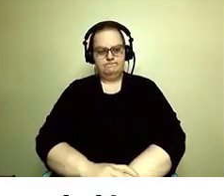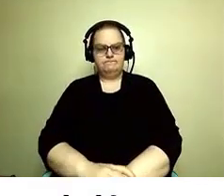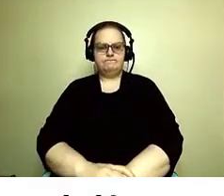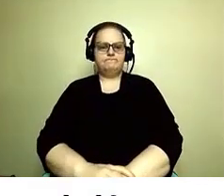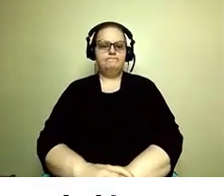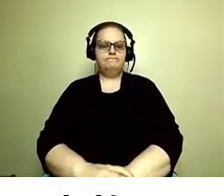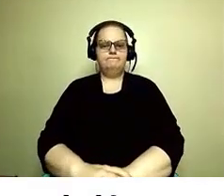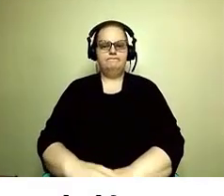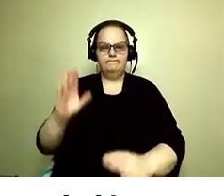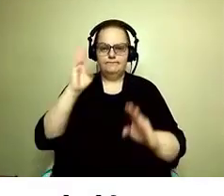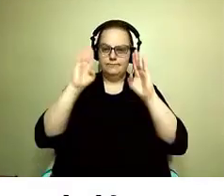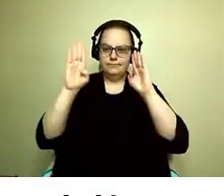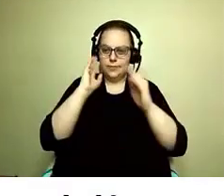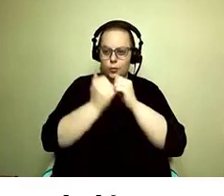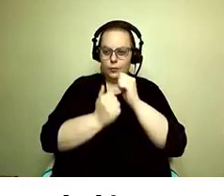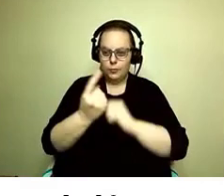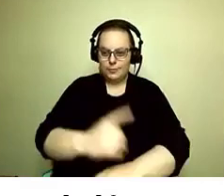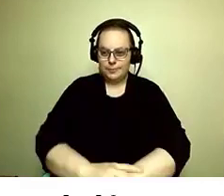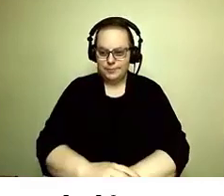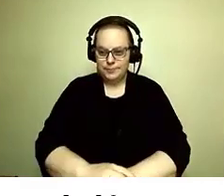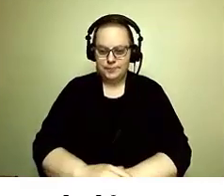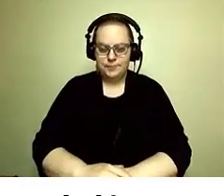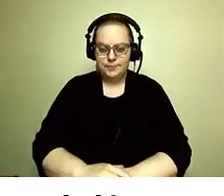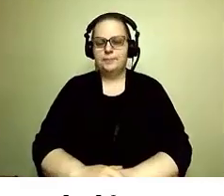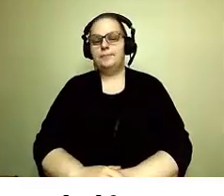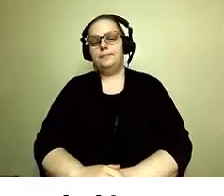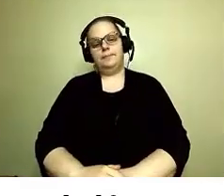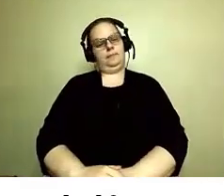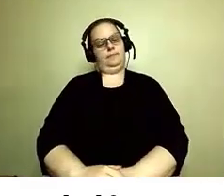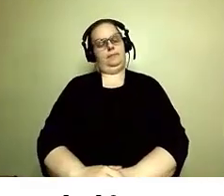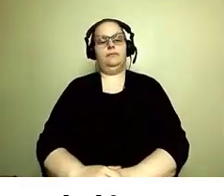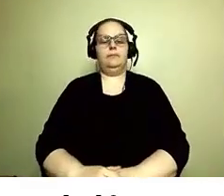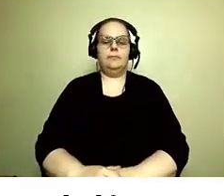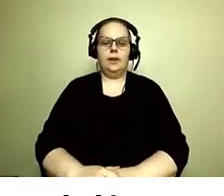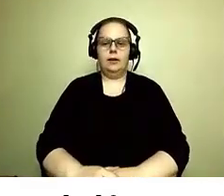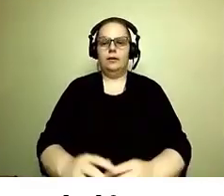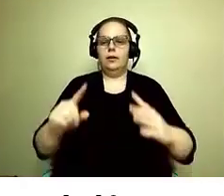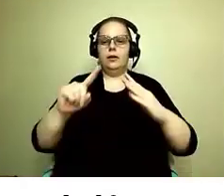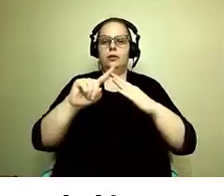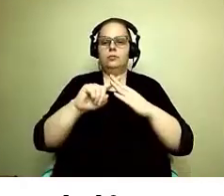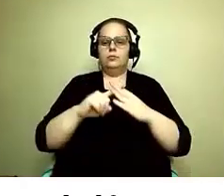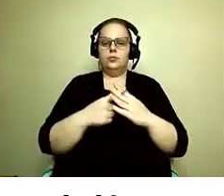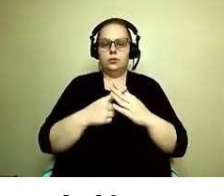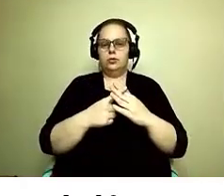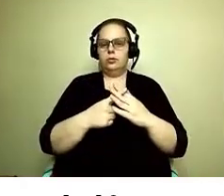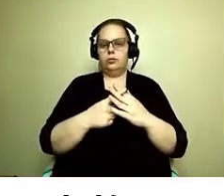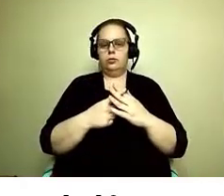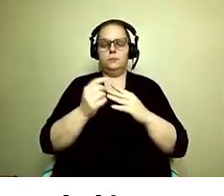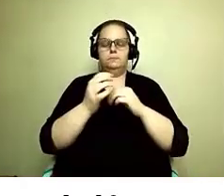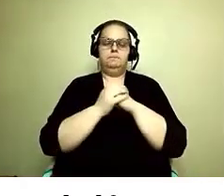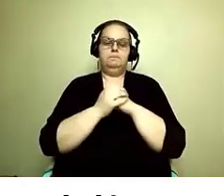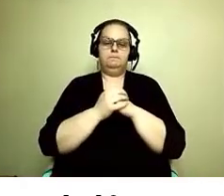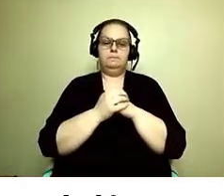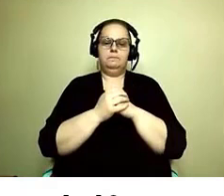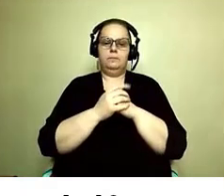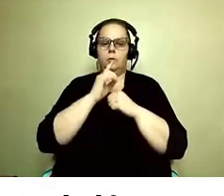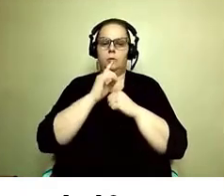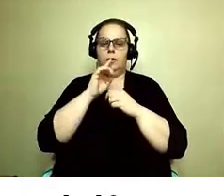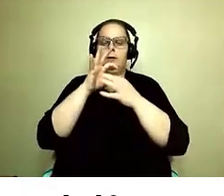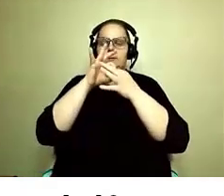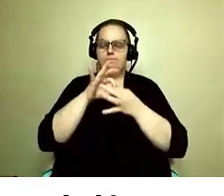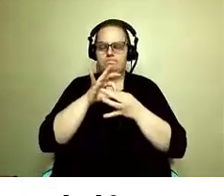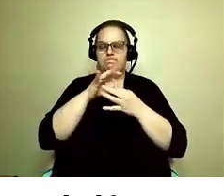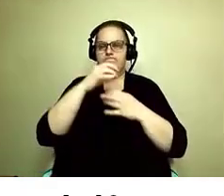Hello, everyone. I'm going to start out with sort of a grounding in thinking